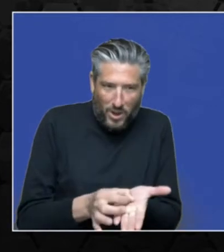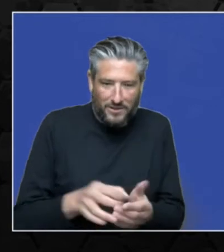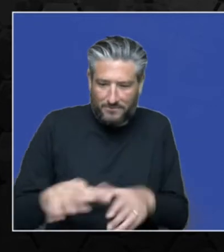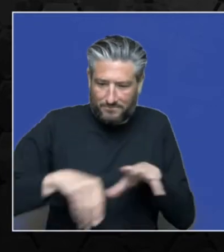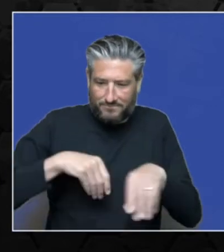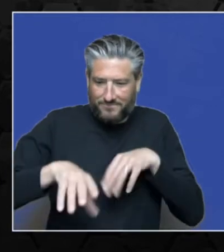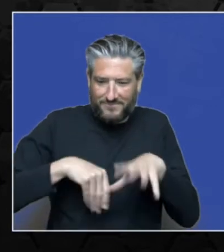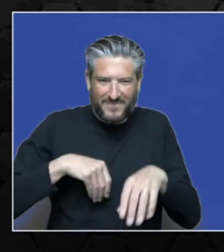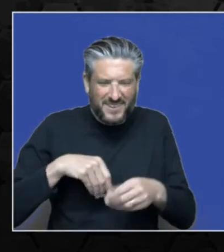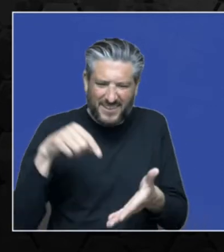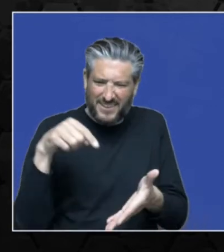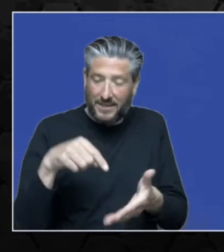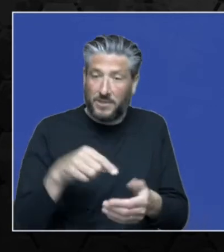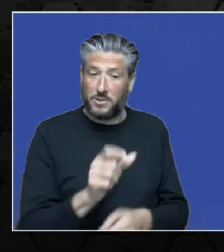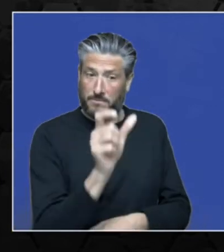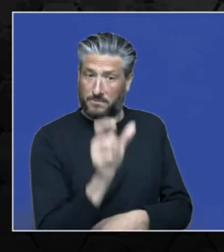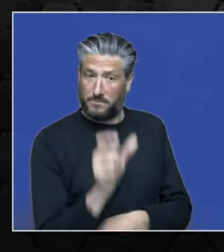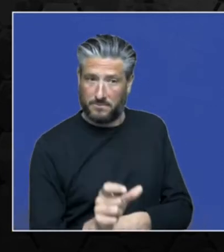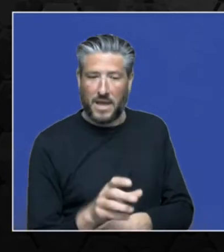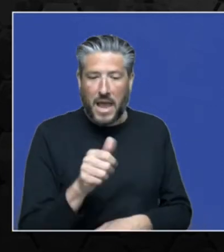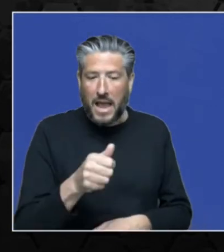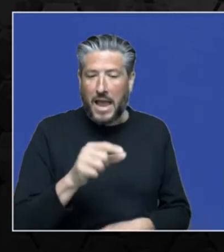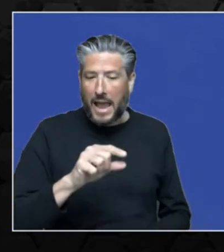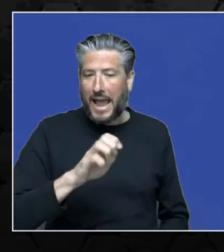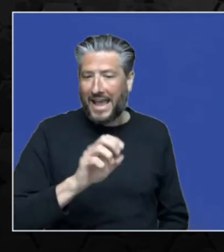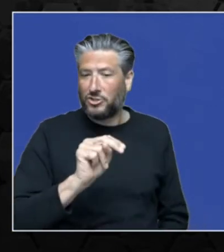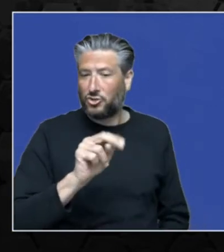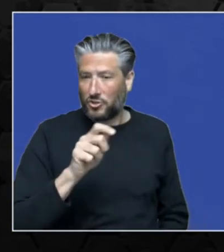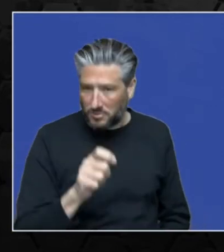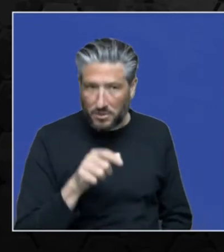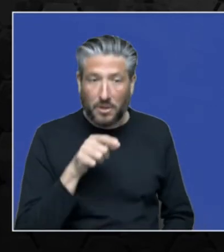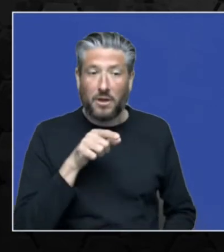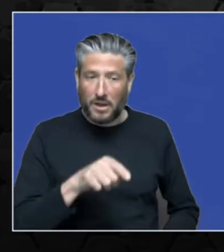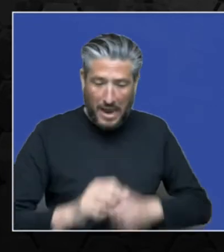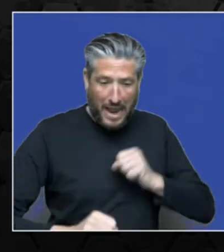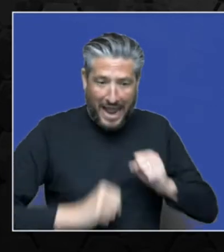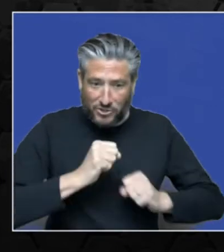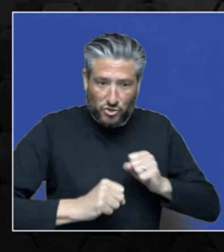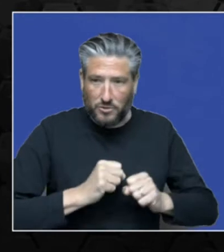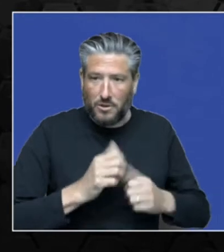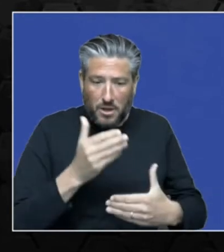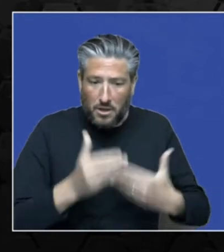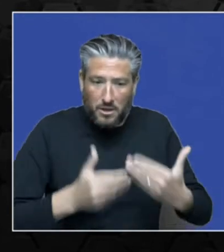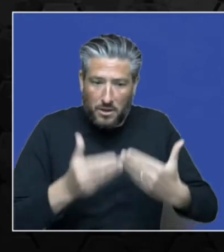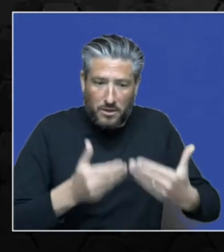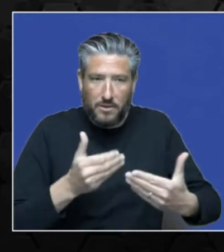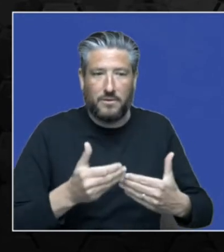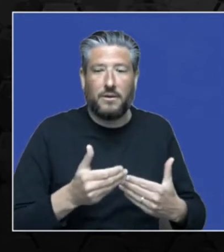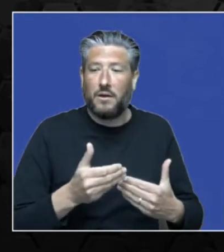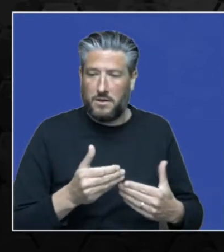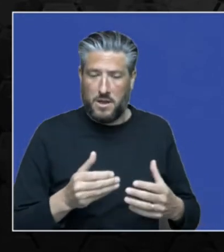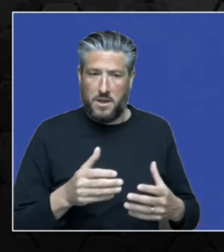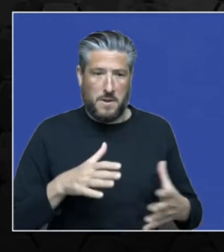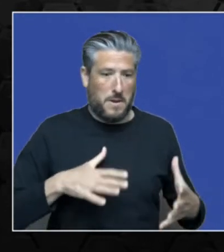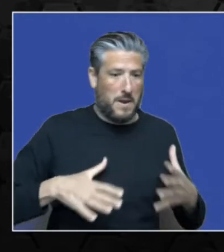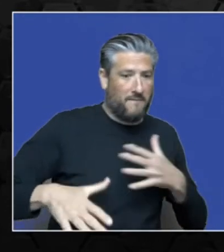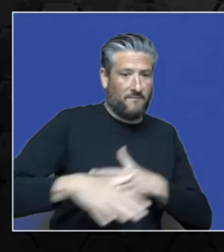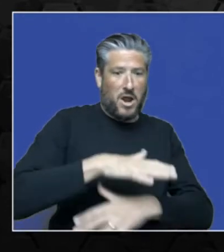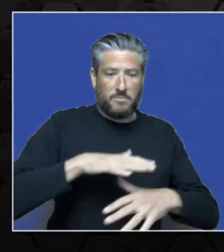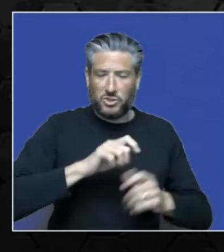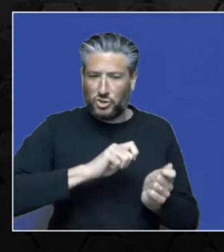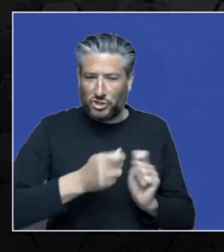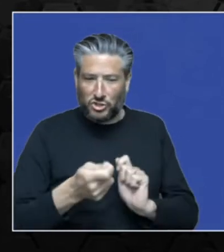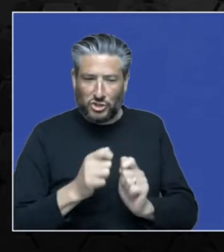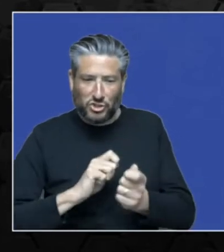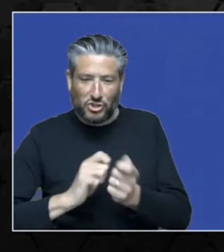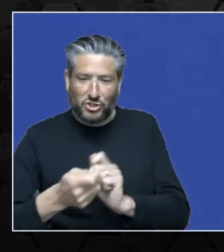performs a particular action. That action leads to some change in the environment. That is true. Mario, when Mario performs some action,